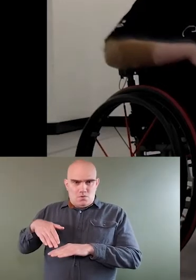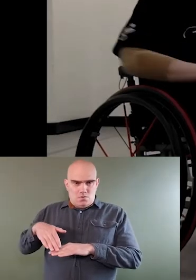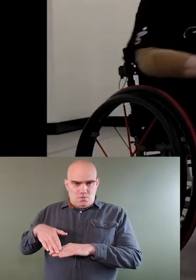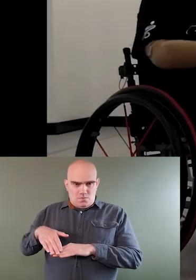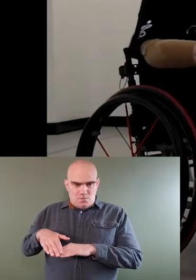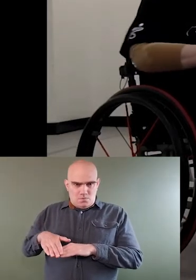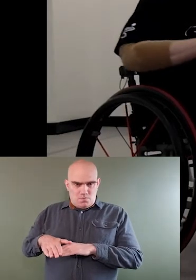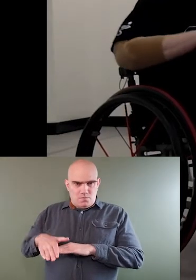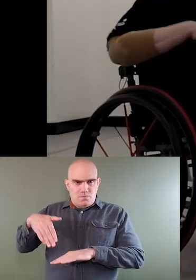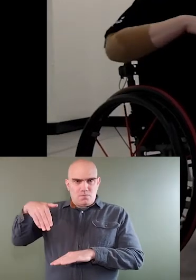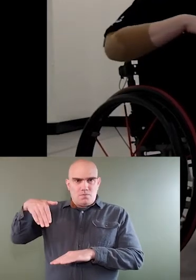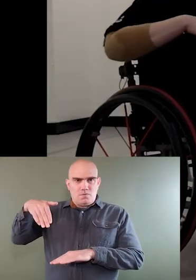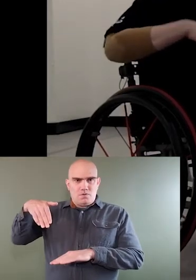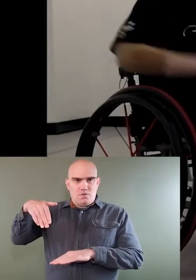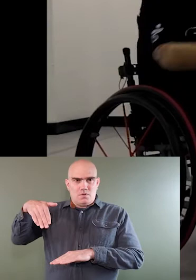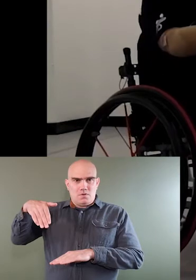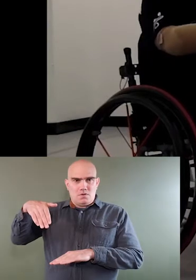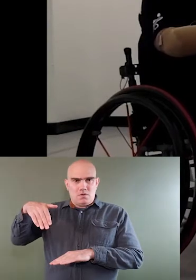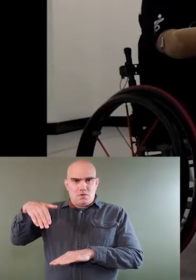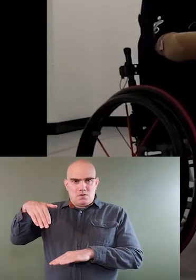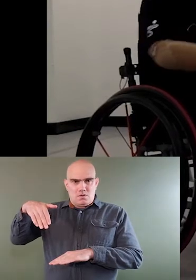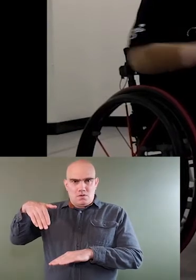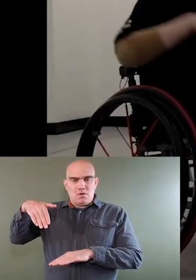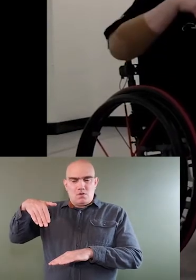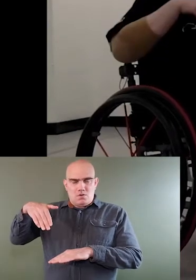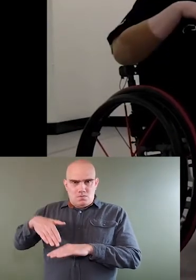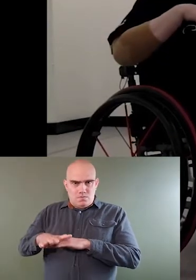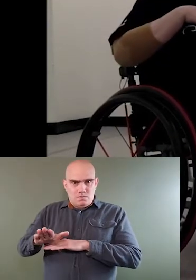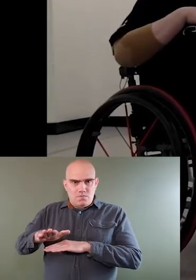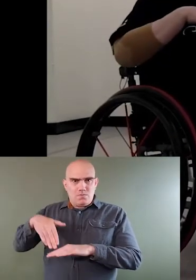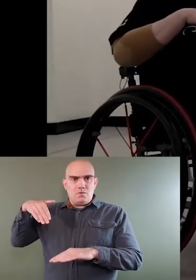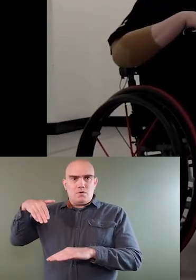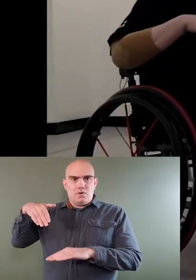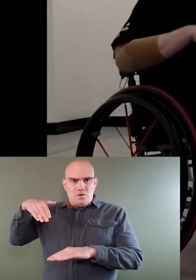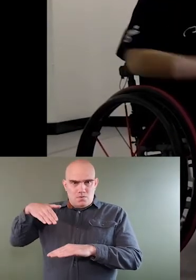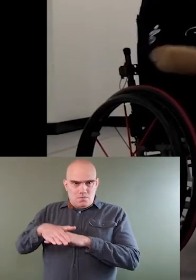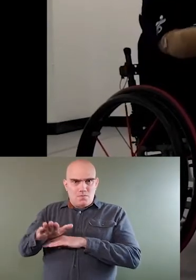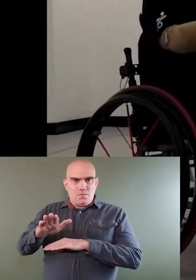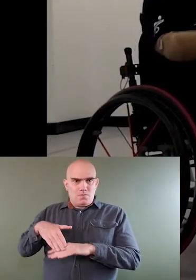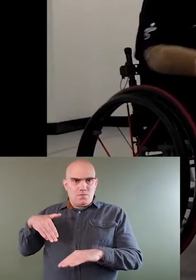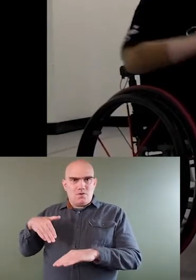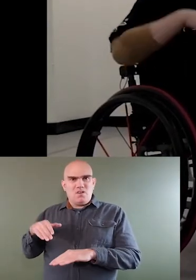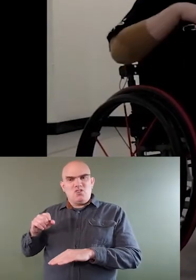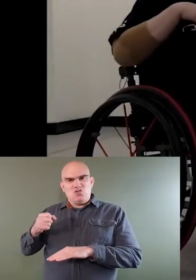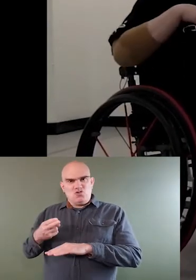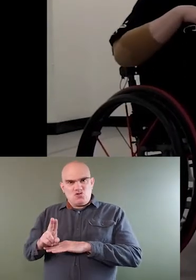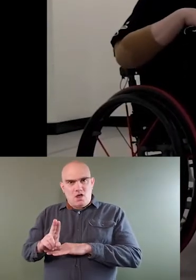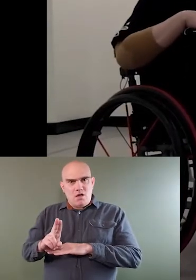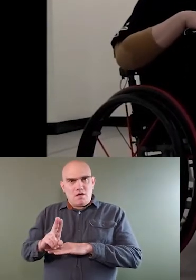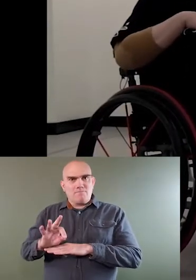We'll do this with the toes too. Forward, back, shuffle, jump,